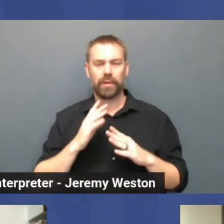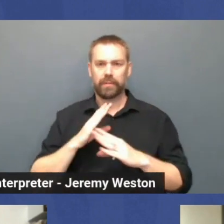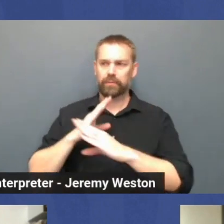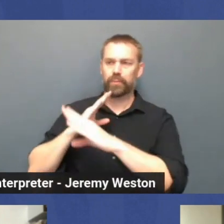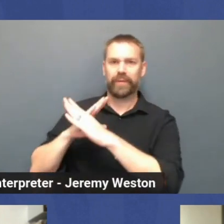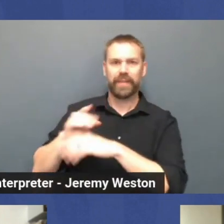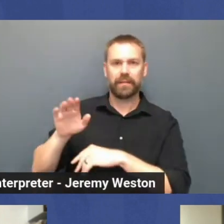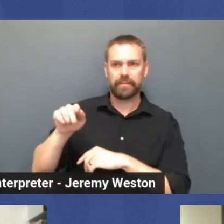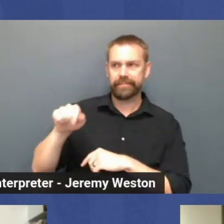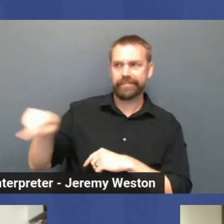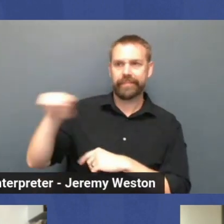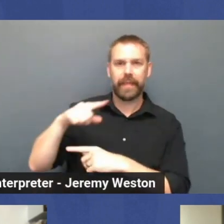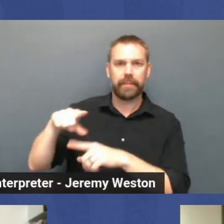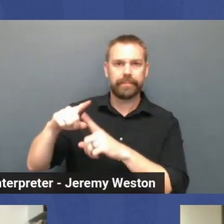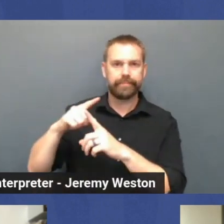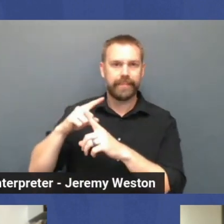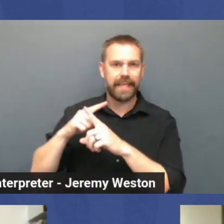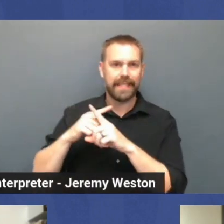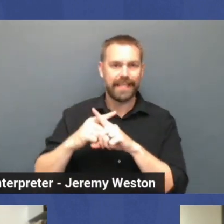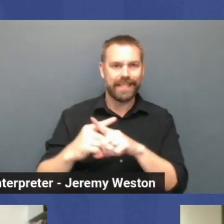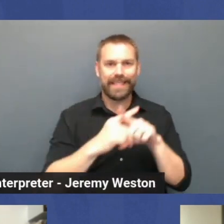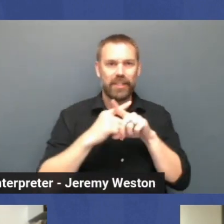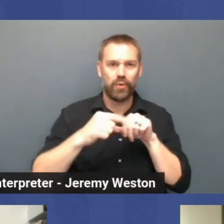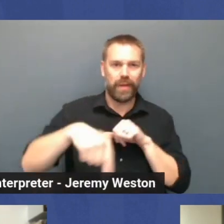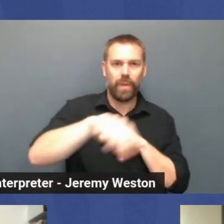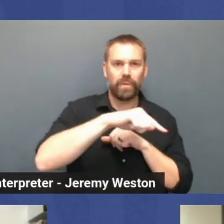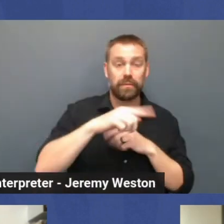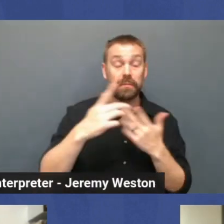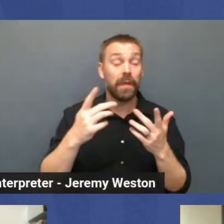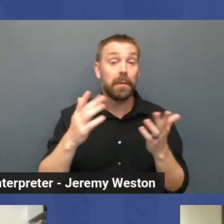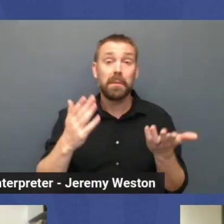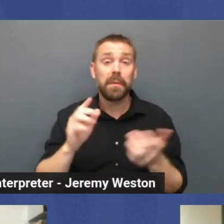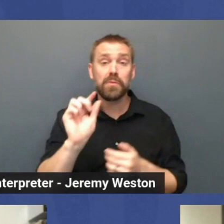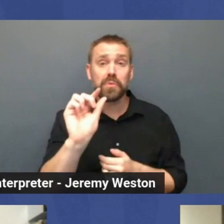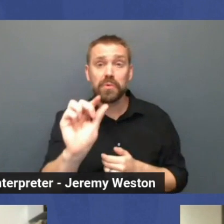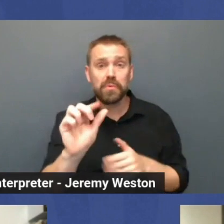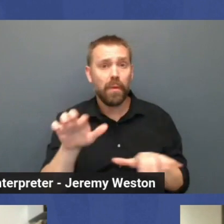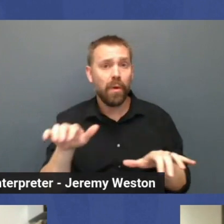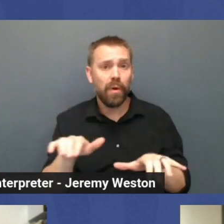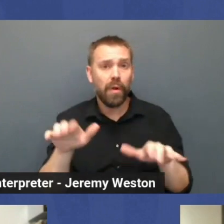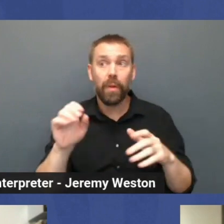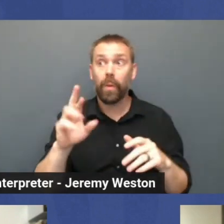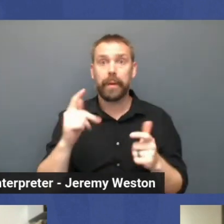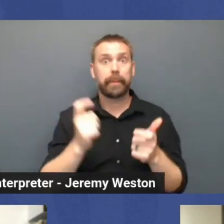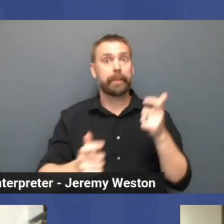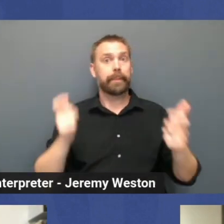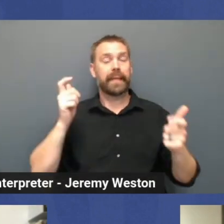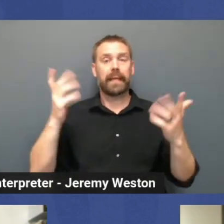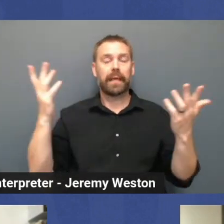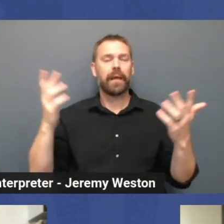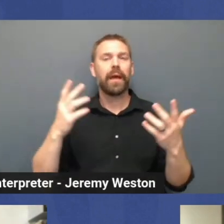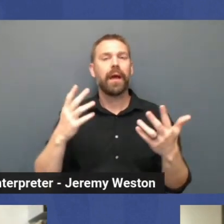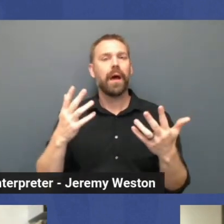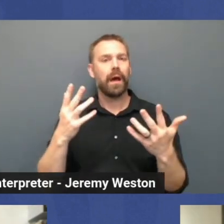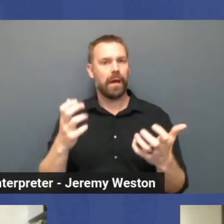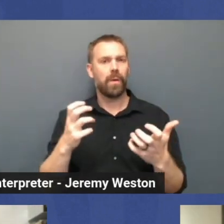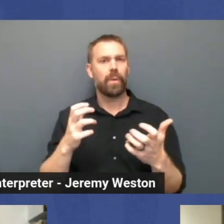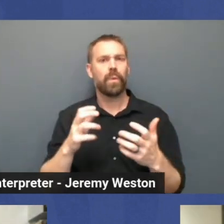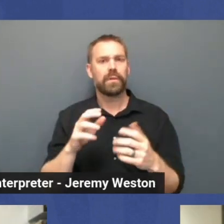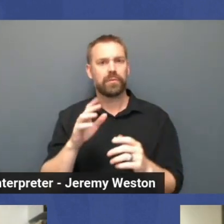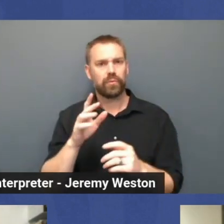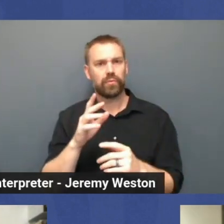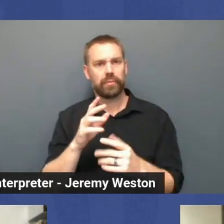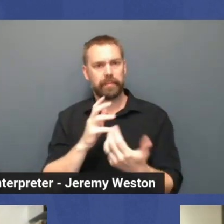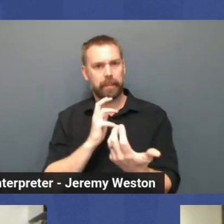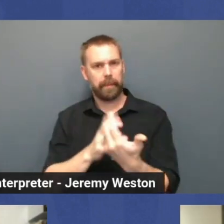to the folks around them? This could be something small, this could be something big, and I want to echo what you said, Olivia, that